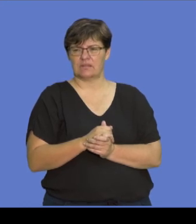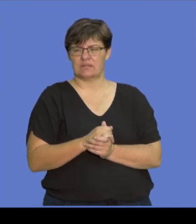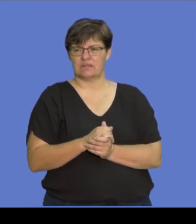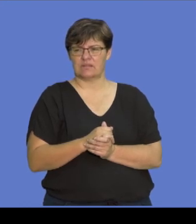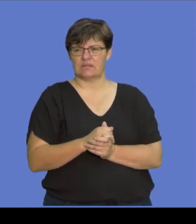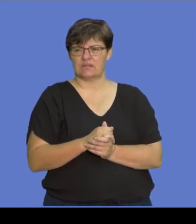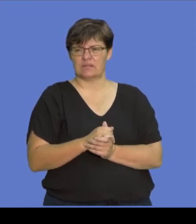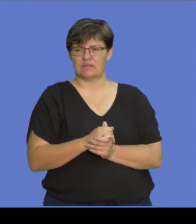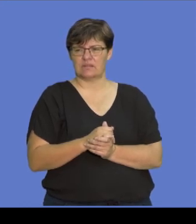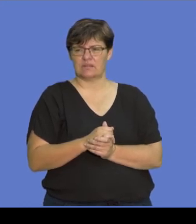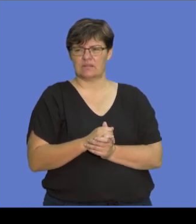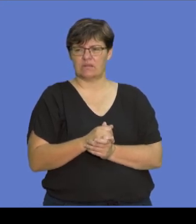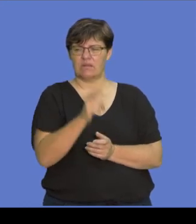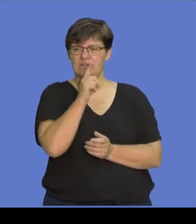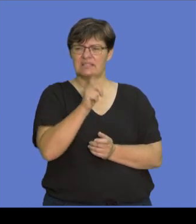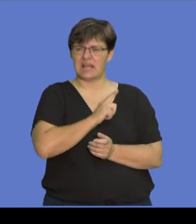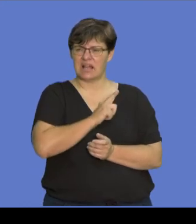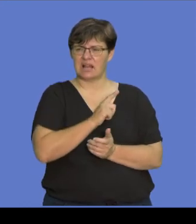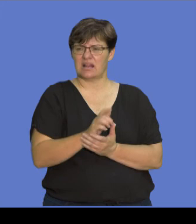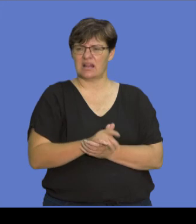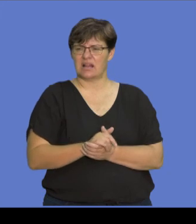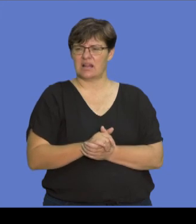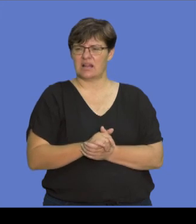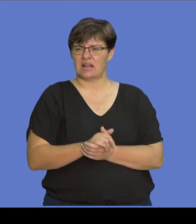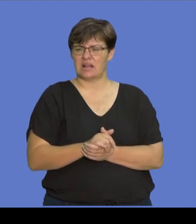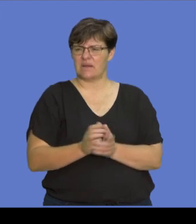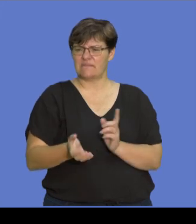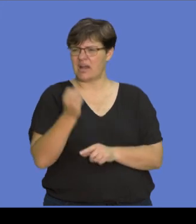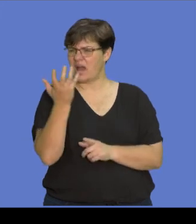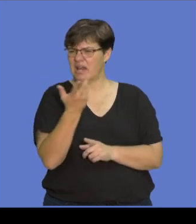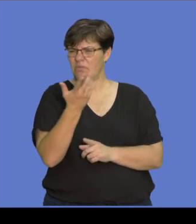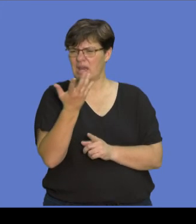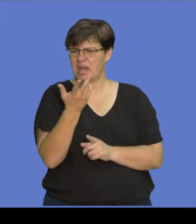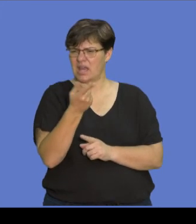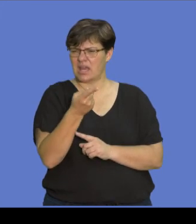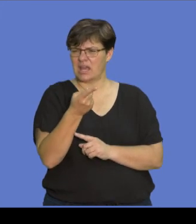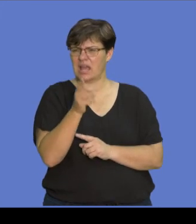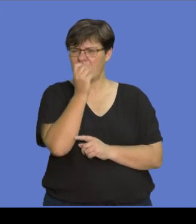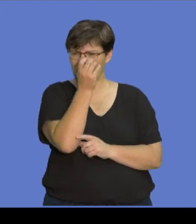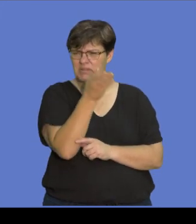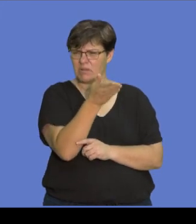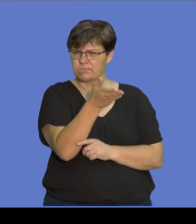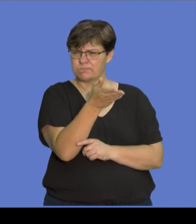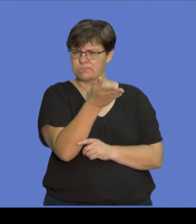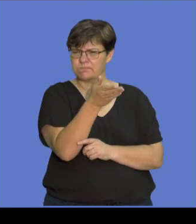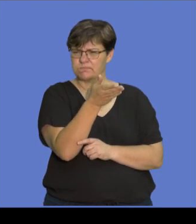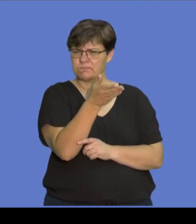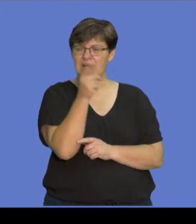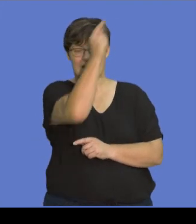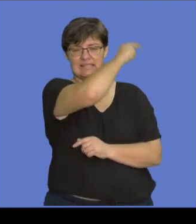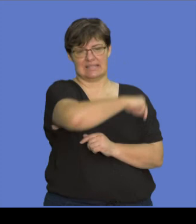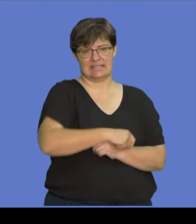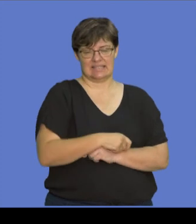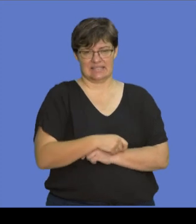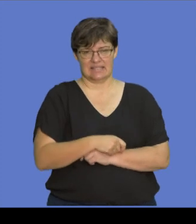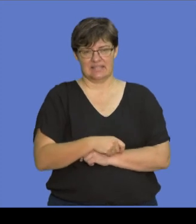We are told here that, let's just find that slide very quickly. There is information for you here. Yes,